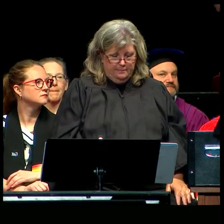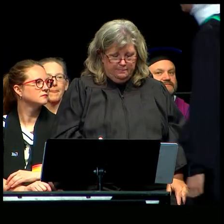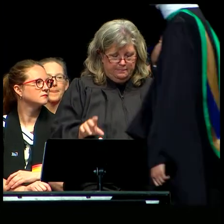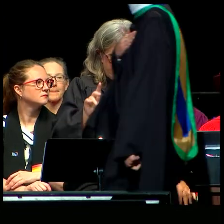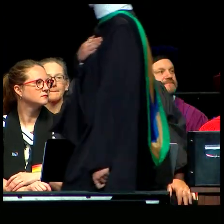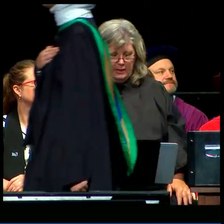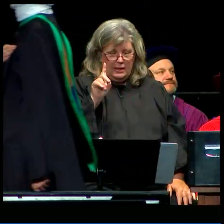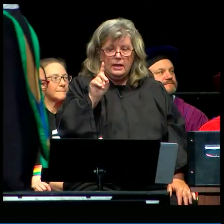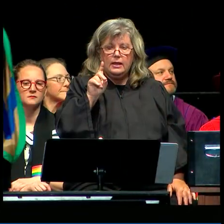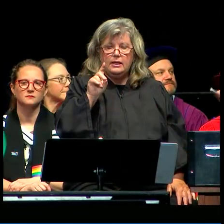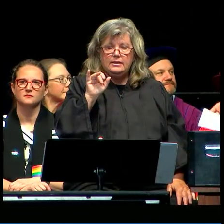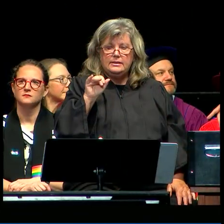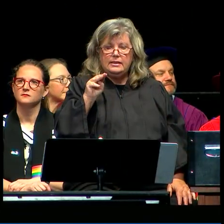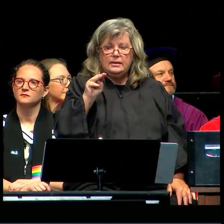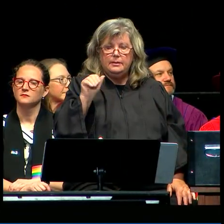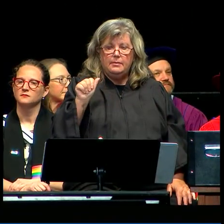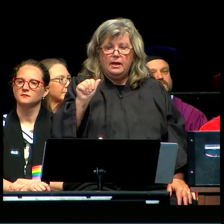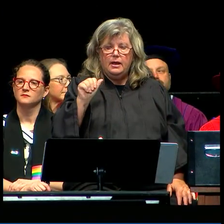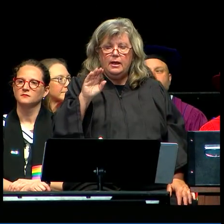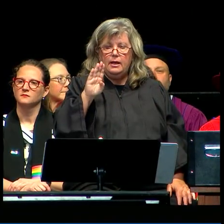Dima Bala.